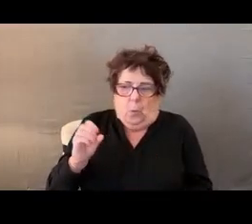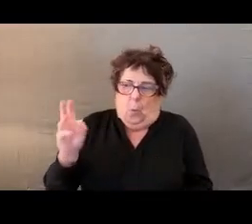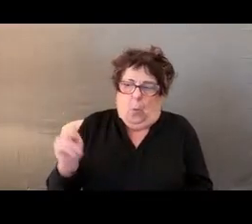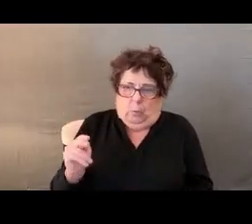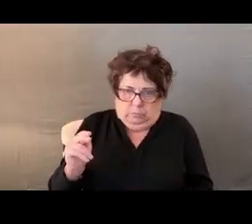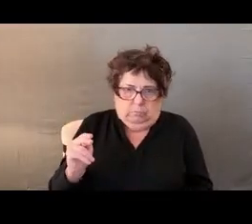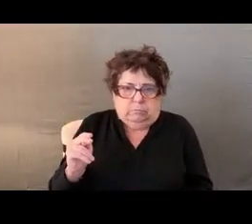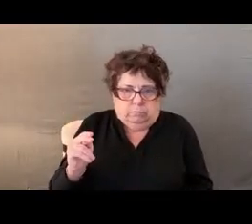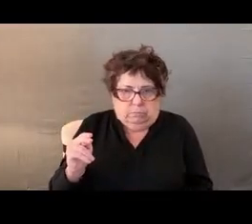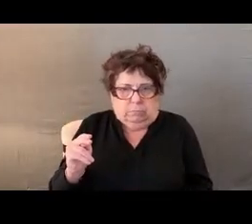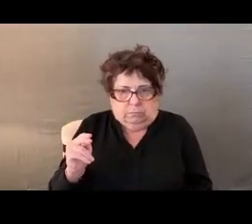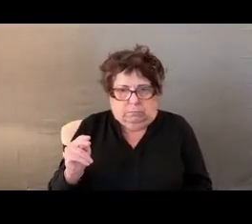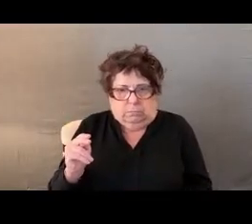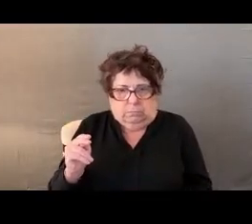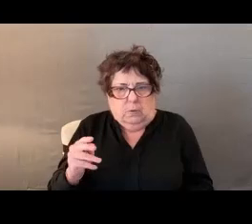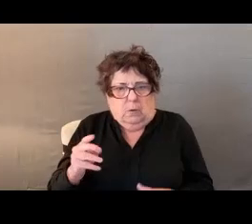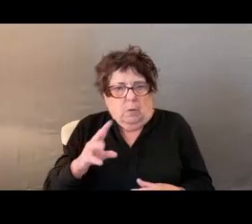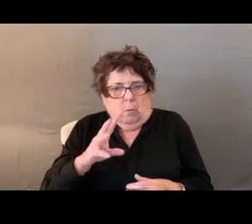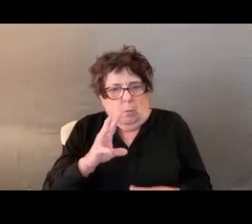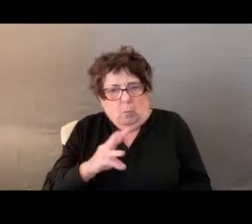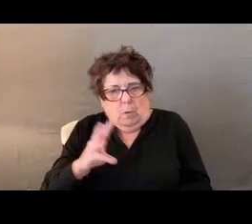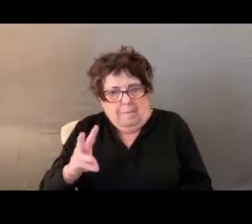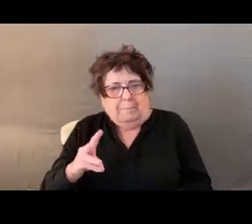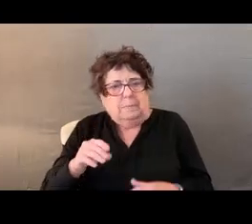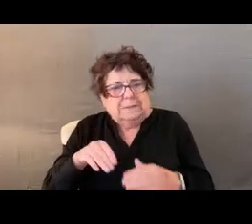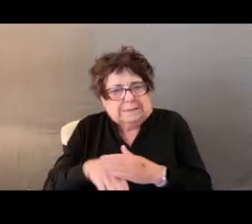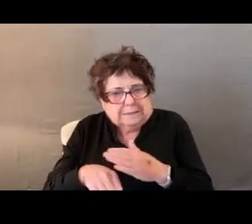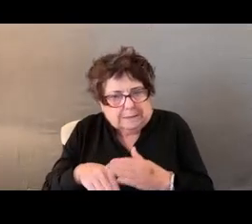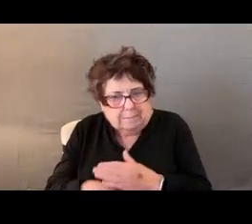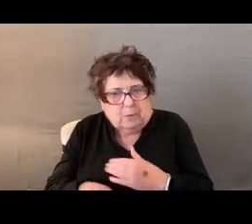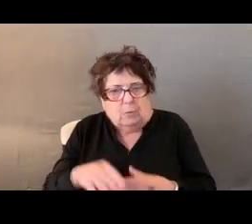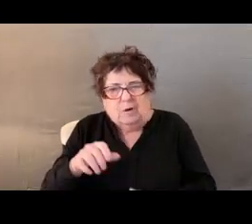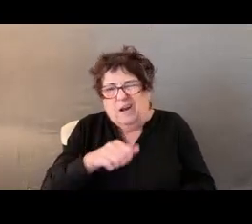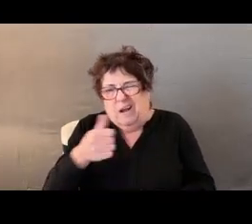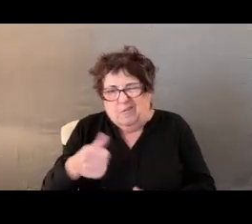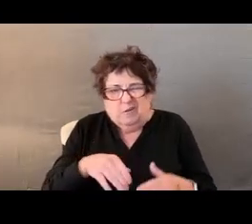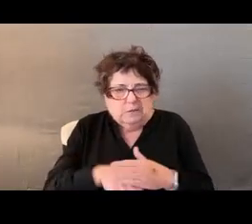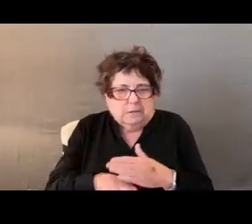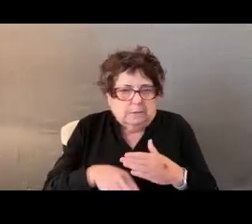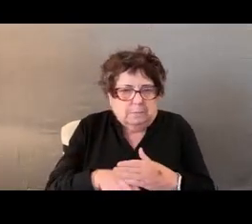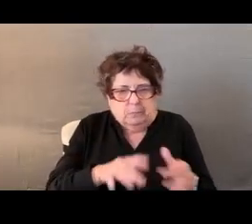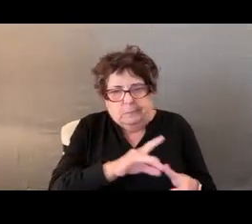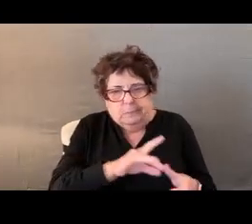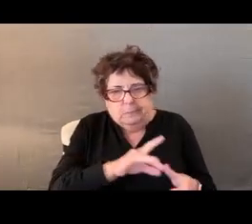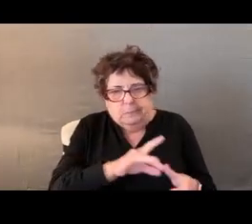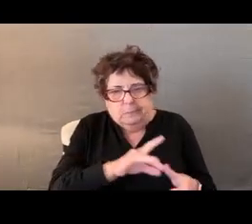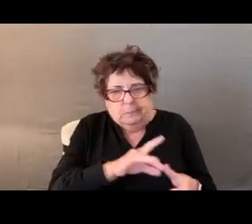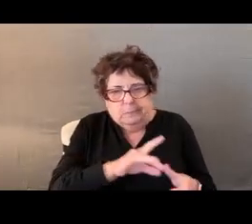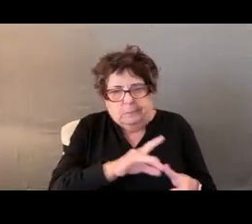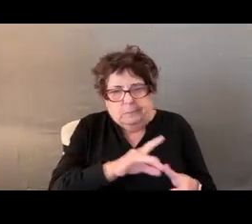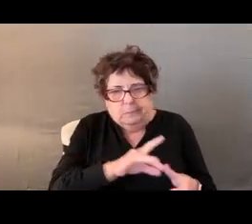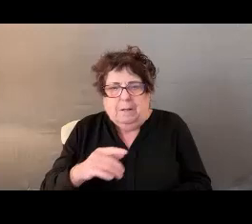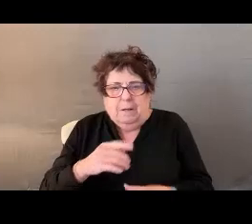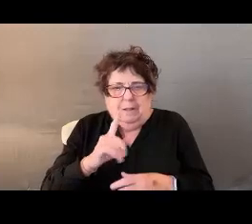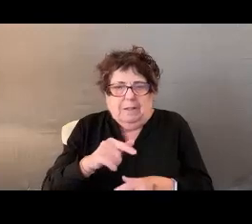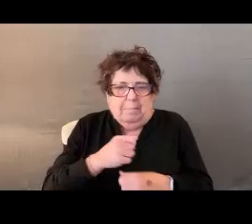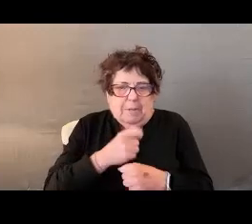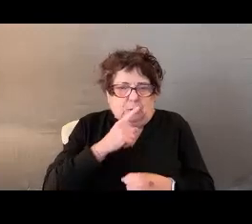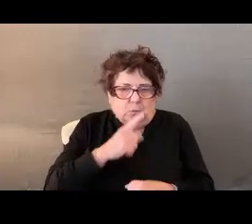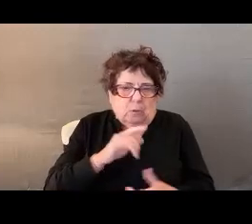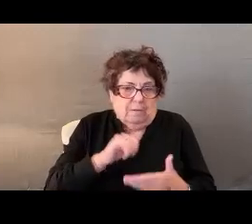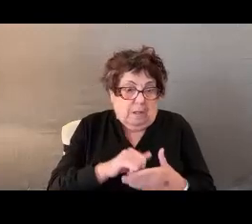other accessibility issues that have to do with IT. We have to make sure that whatever we say jives with whatever they're already saying, and that